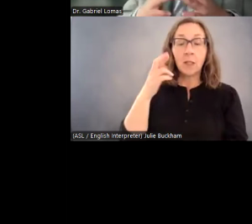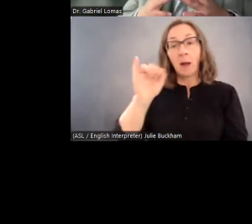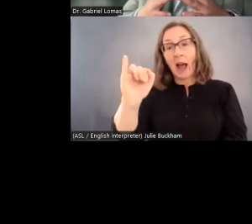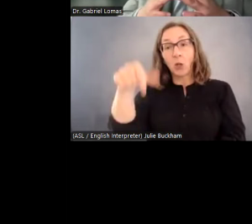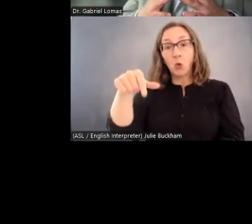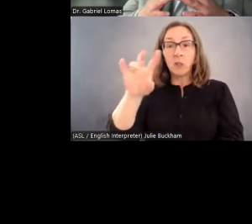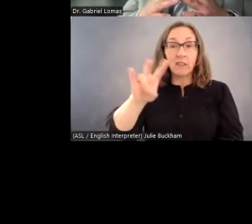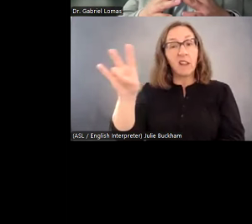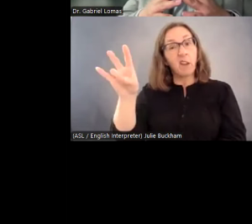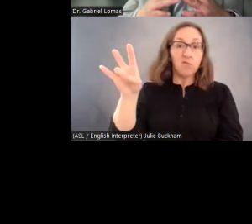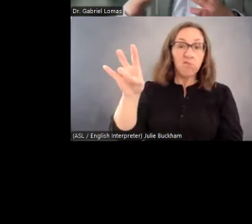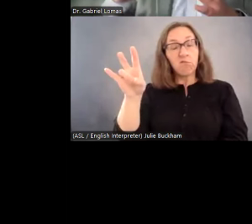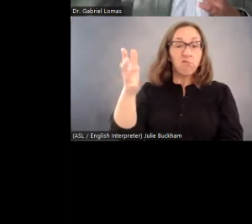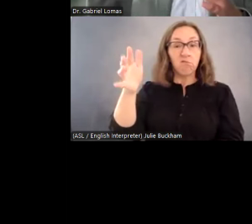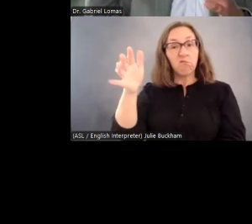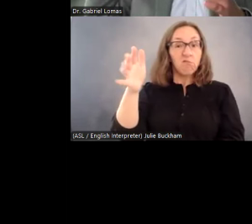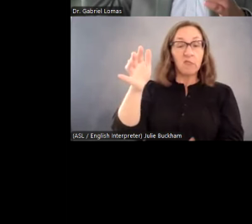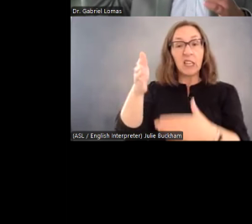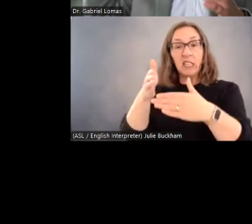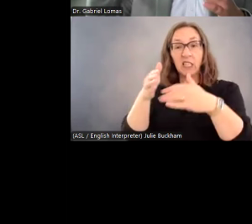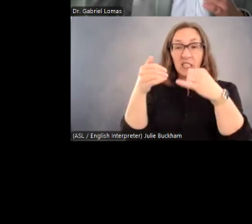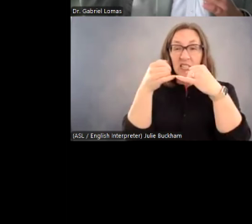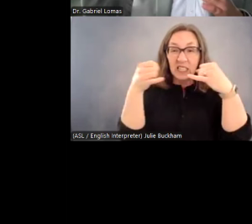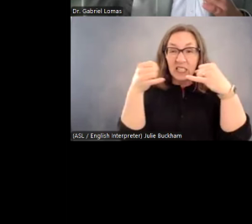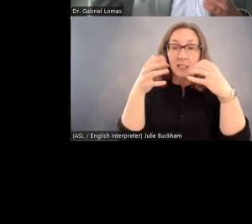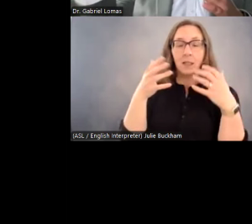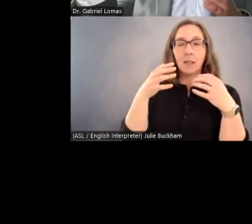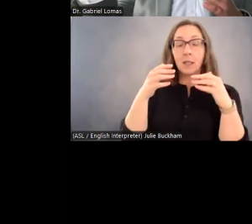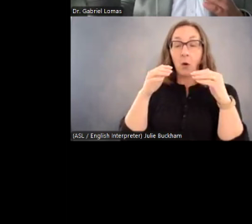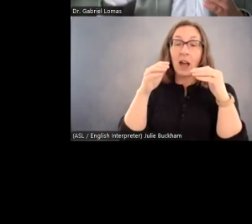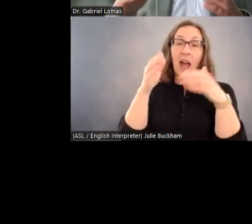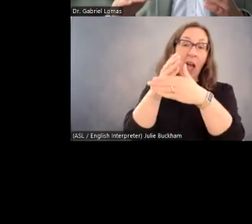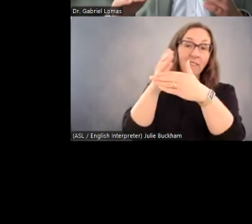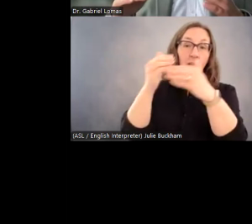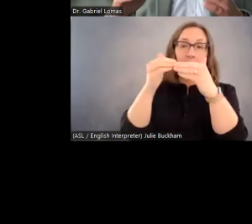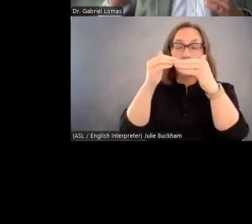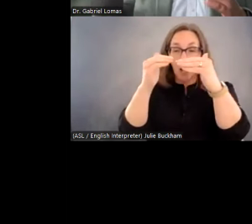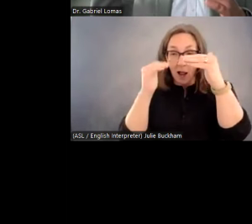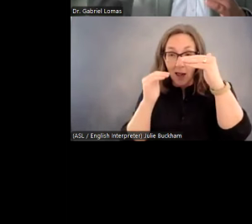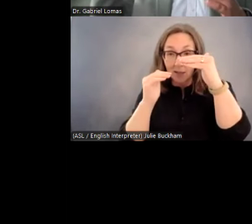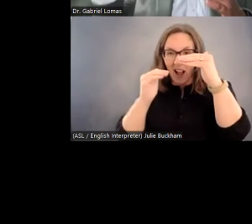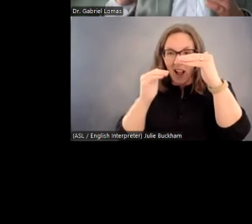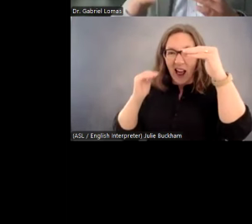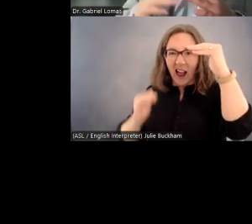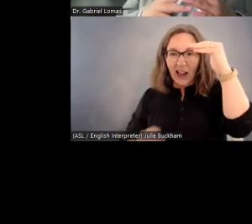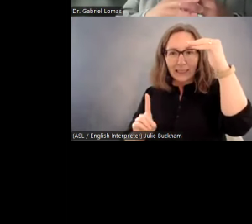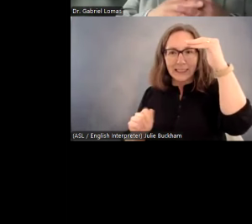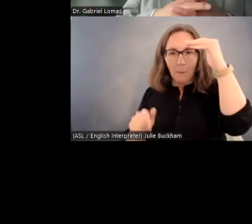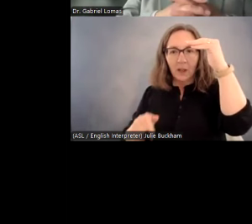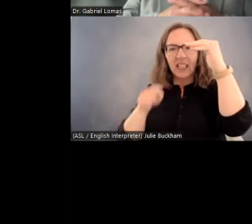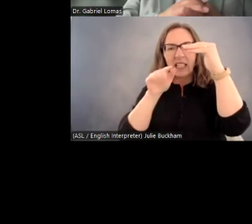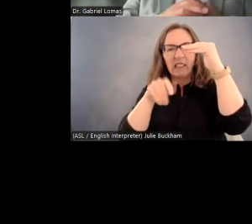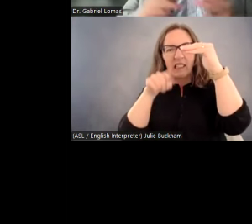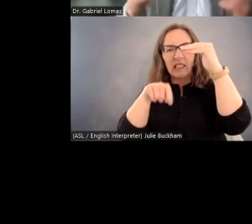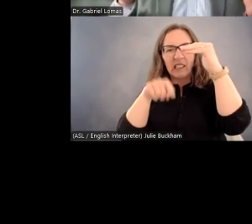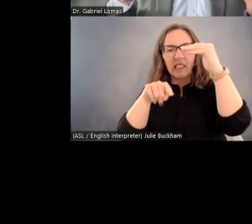in the borderline range. You've got average, low average, borderline, and then disabled. And so he's in that borderline